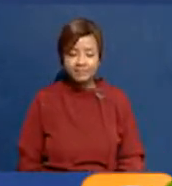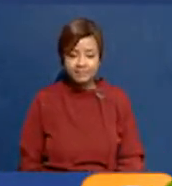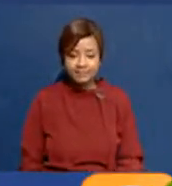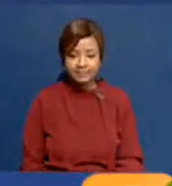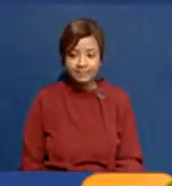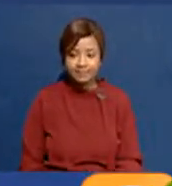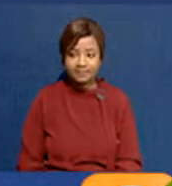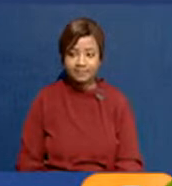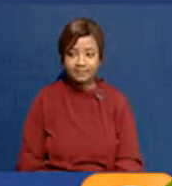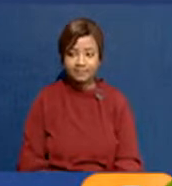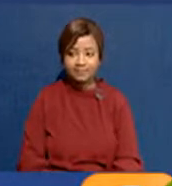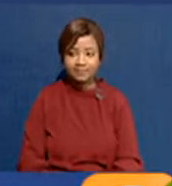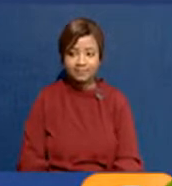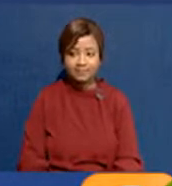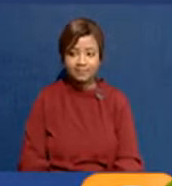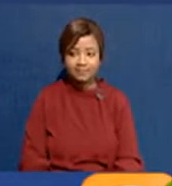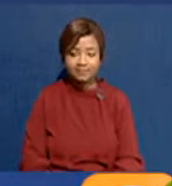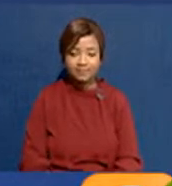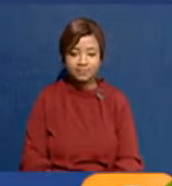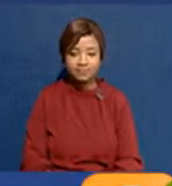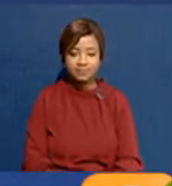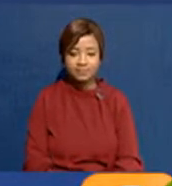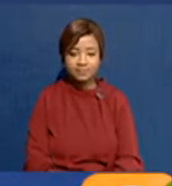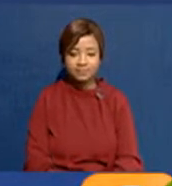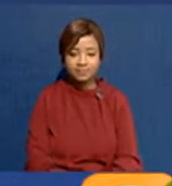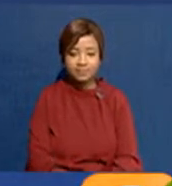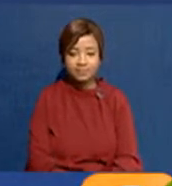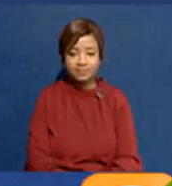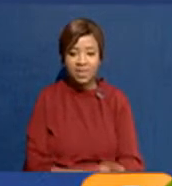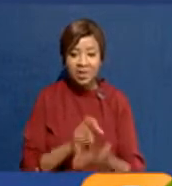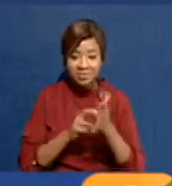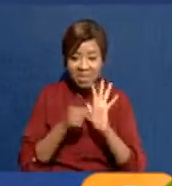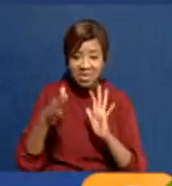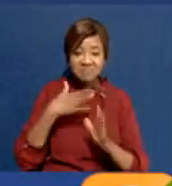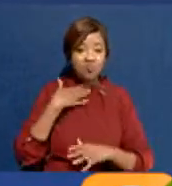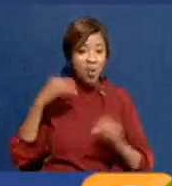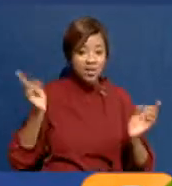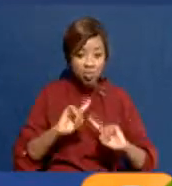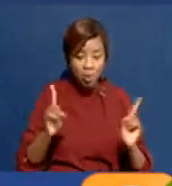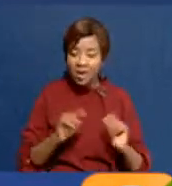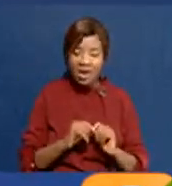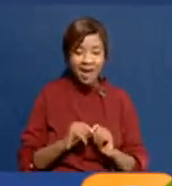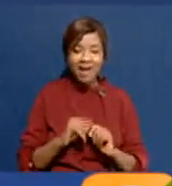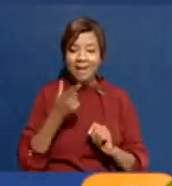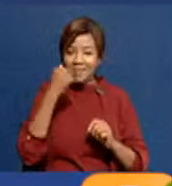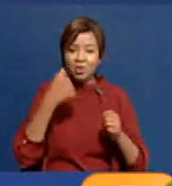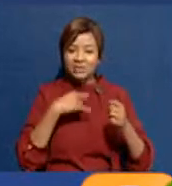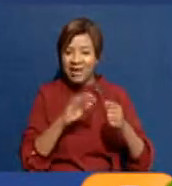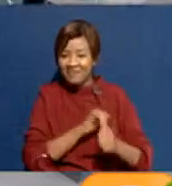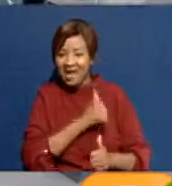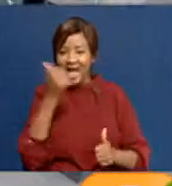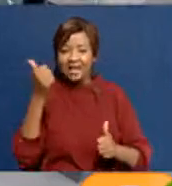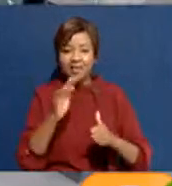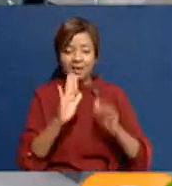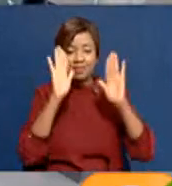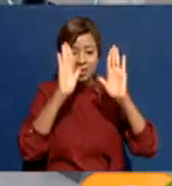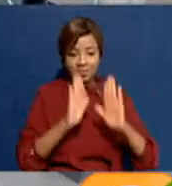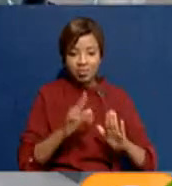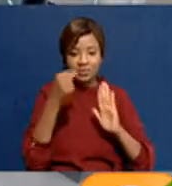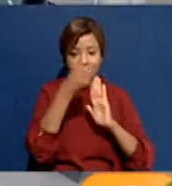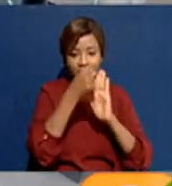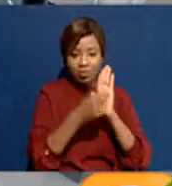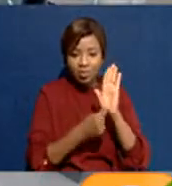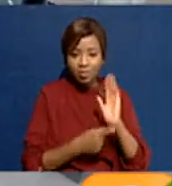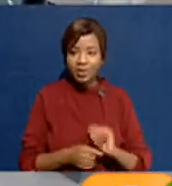becomes a second thought. Not because they don't want, but no, because circumstances force them to do that. Right. You know, Dr. Christine,